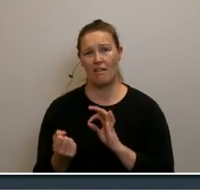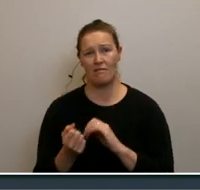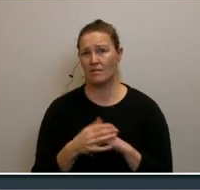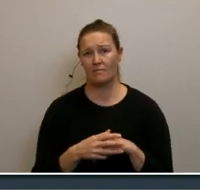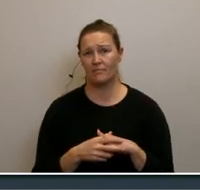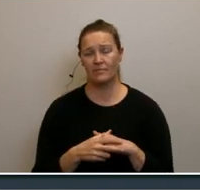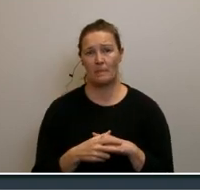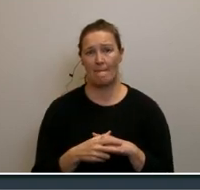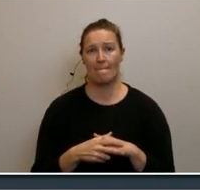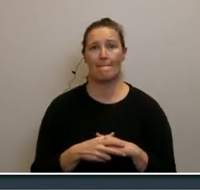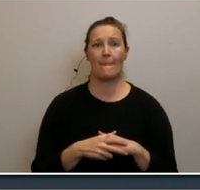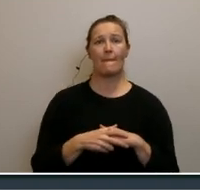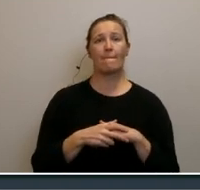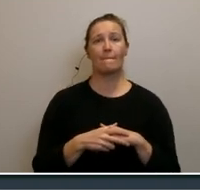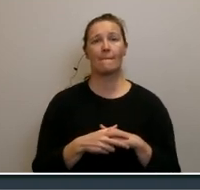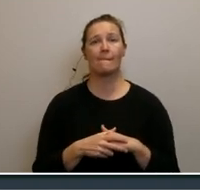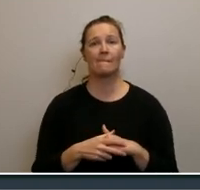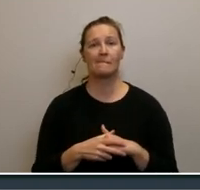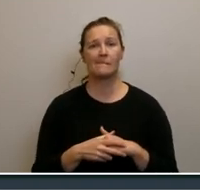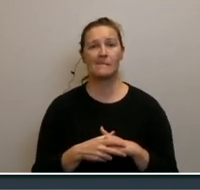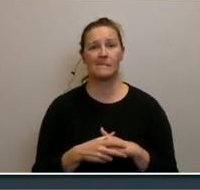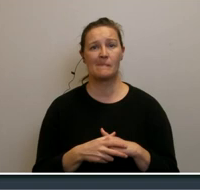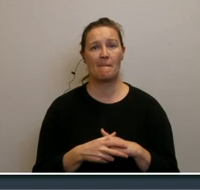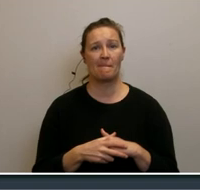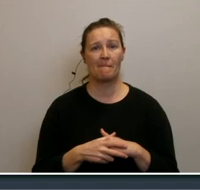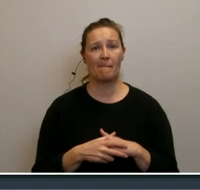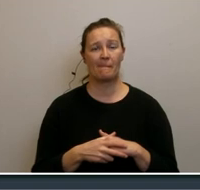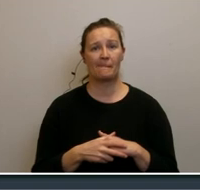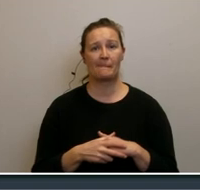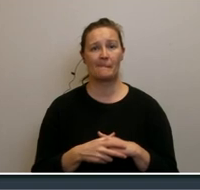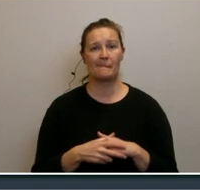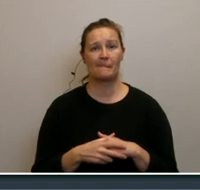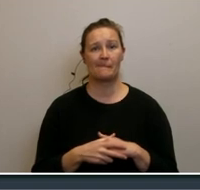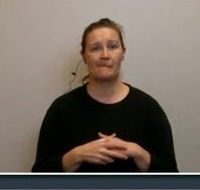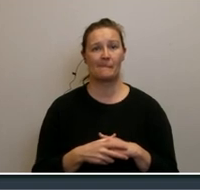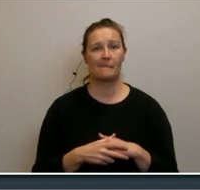And I think all those factors will weigh to